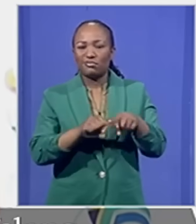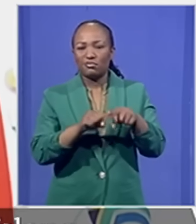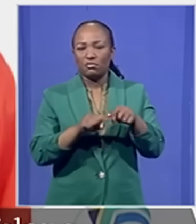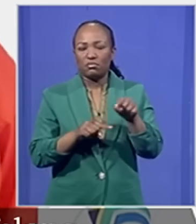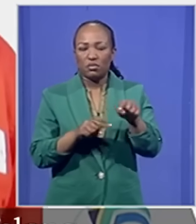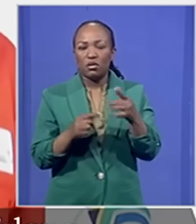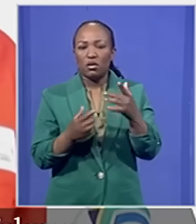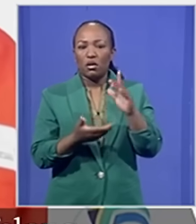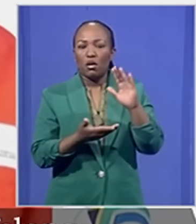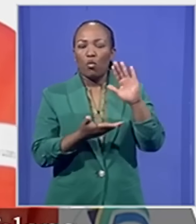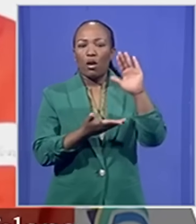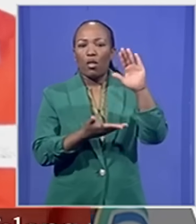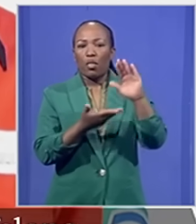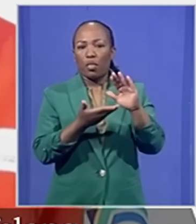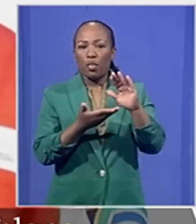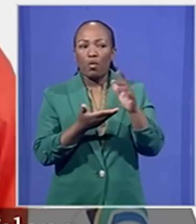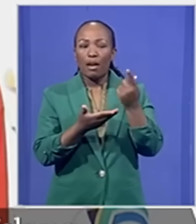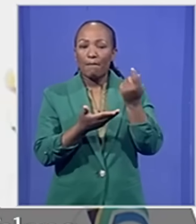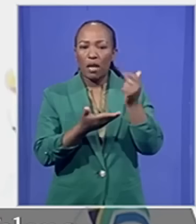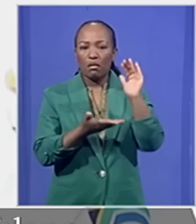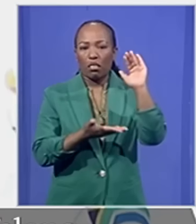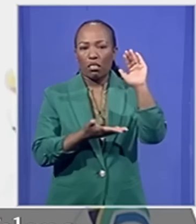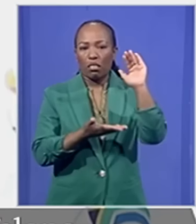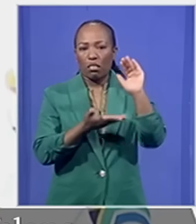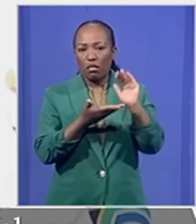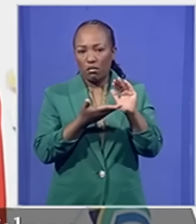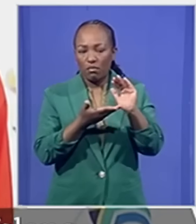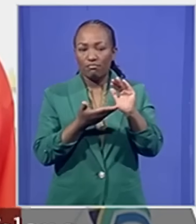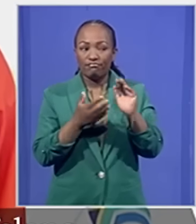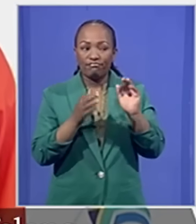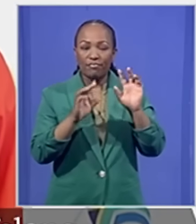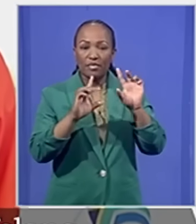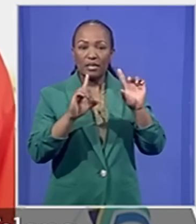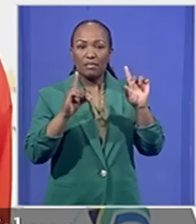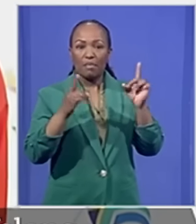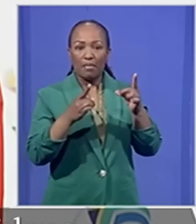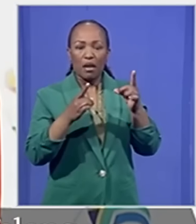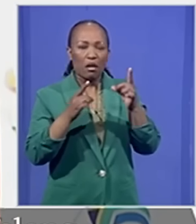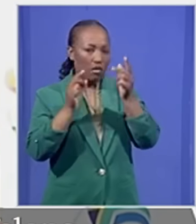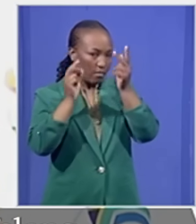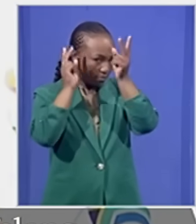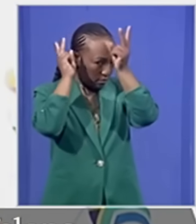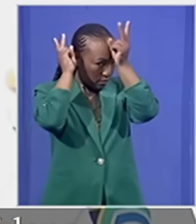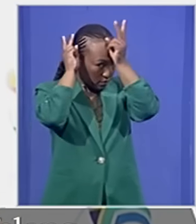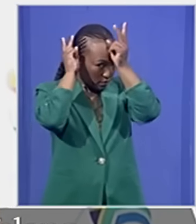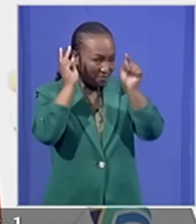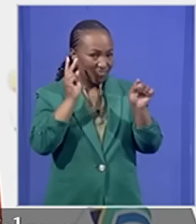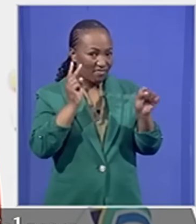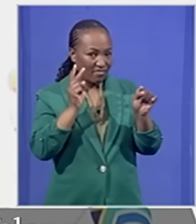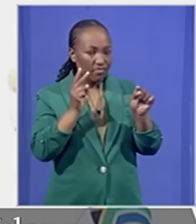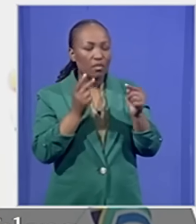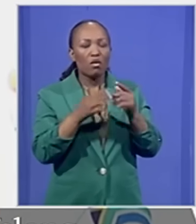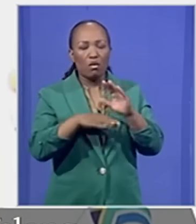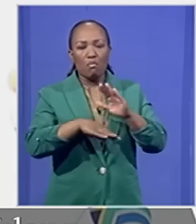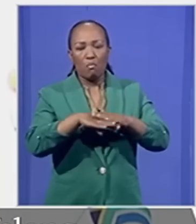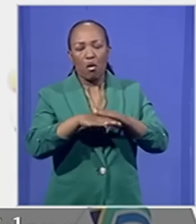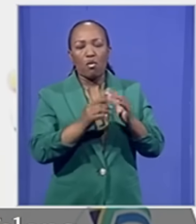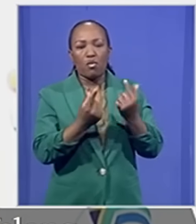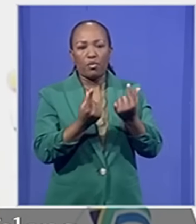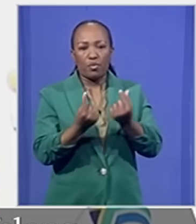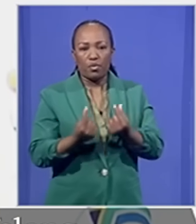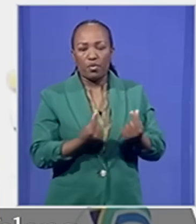that will reduce cost, and therefore the Department of Correctional Services will be able to do more